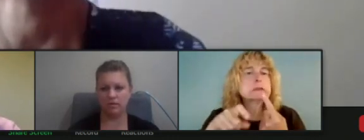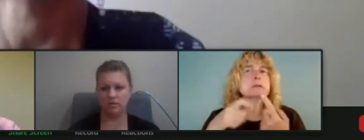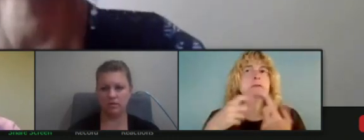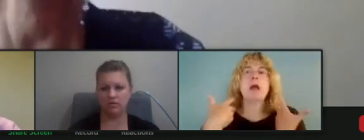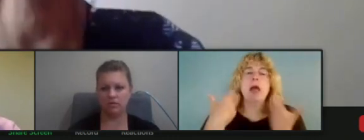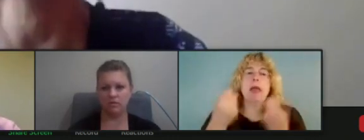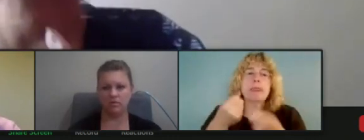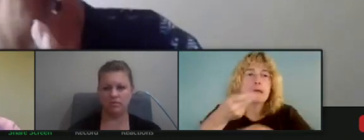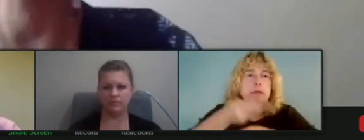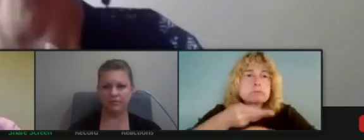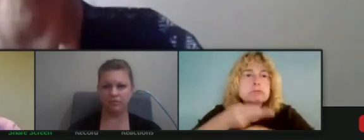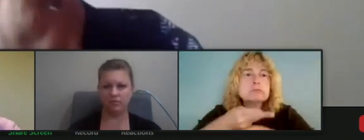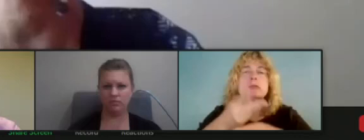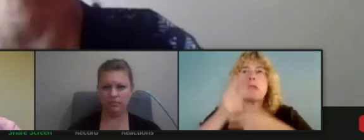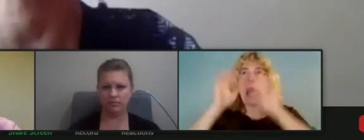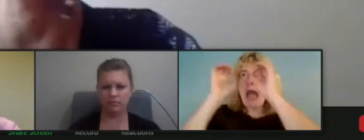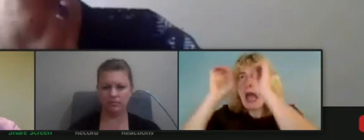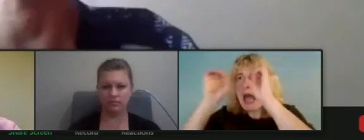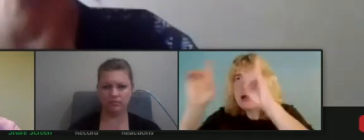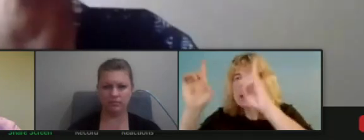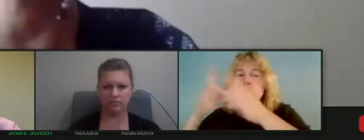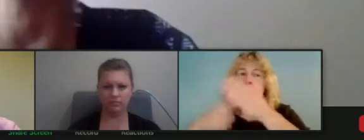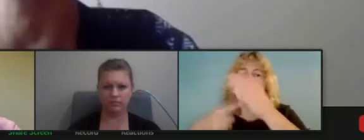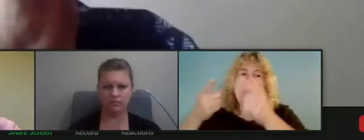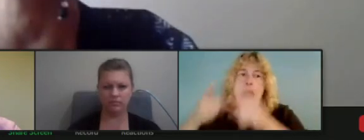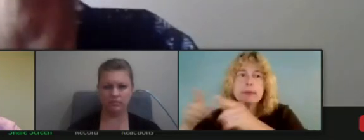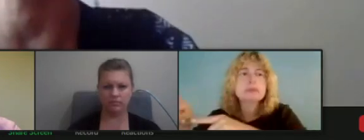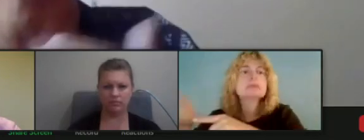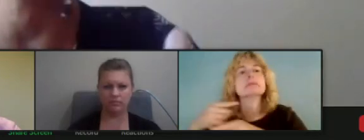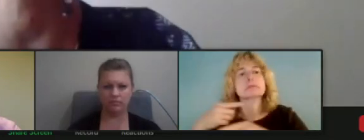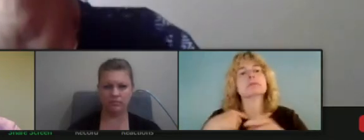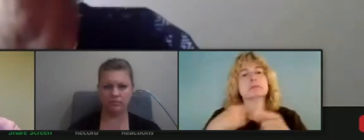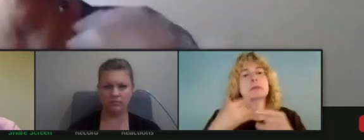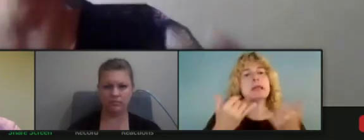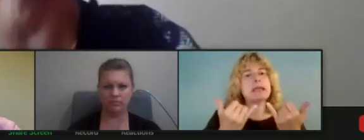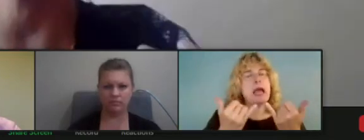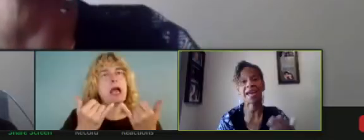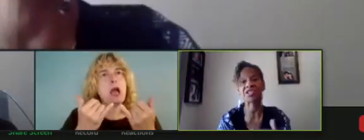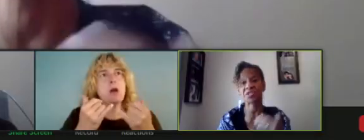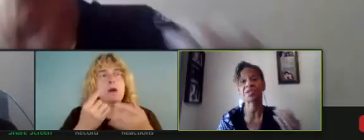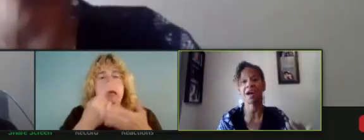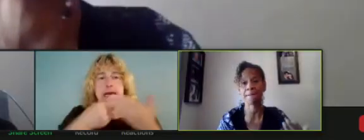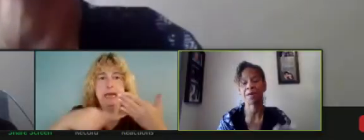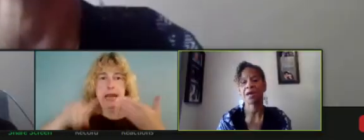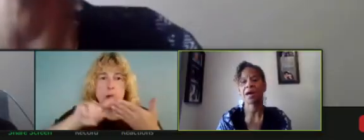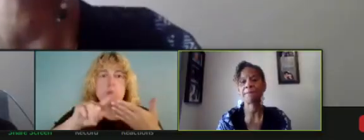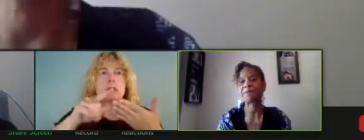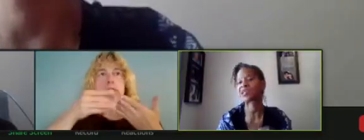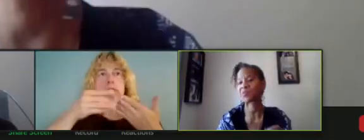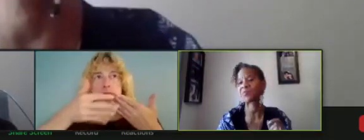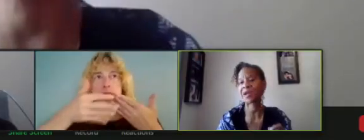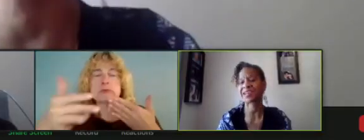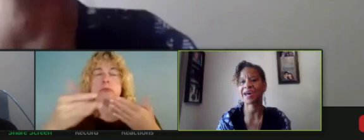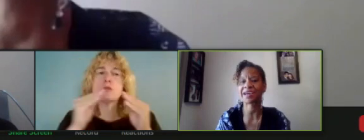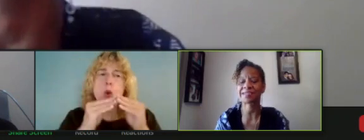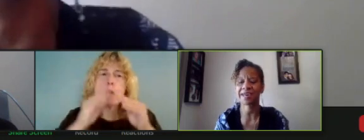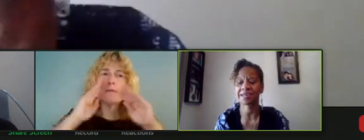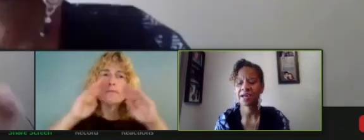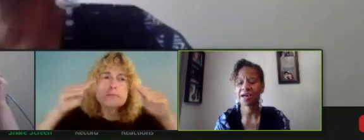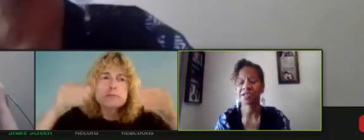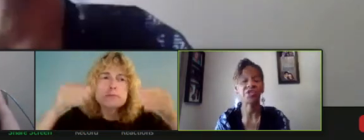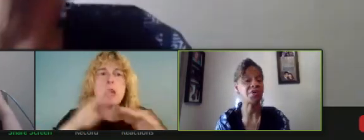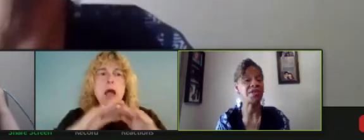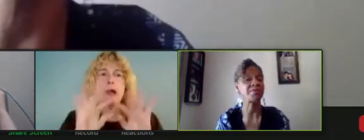education. And we're going to have a greater focus on that family in our week next week and to come, because we recognize